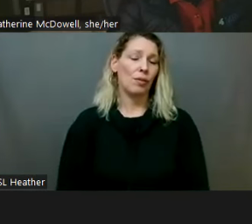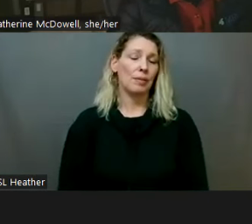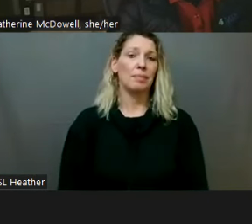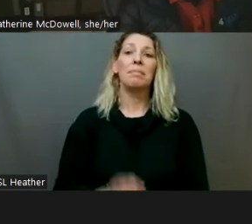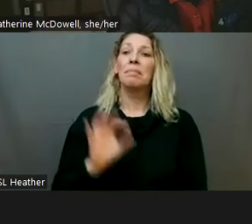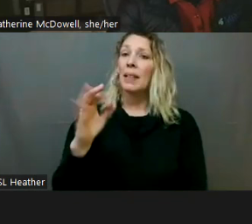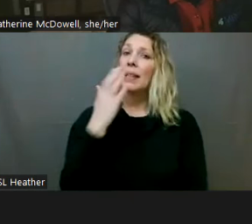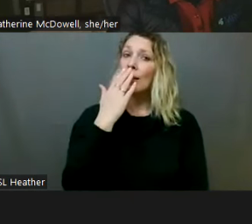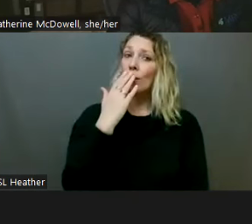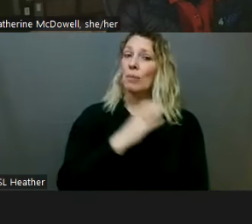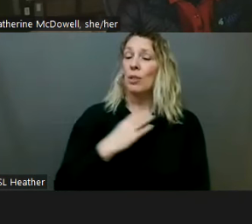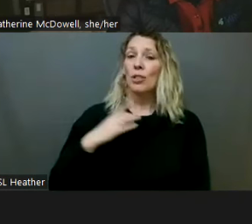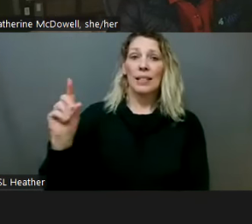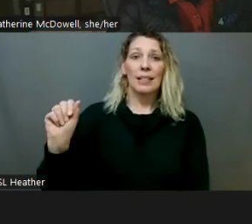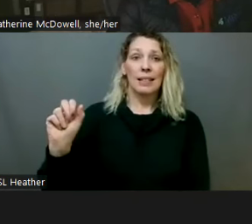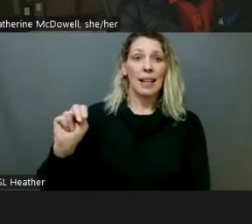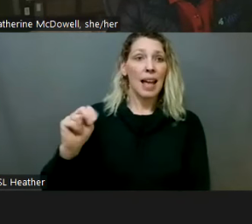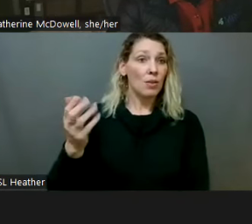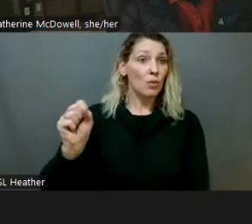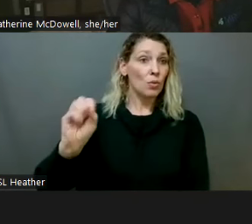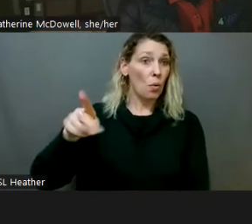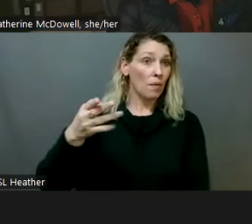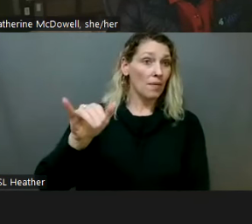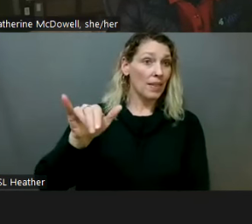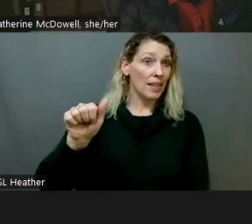you, Commissioner Dan. Commissioner Sophia.